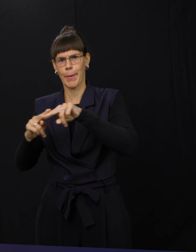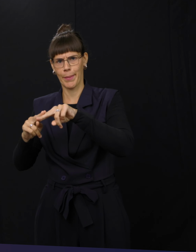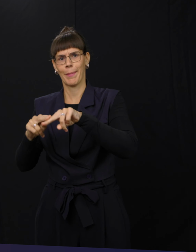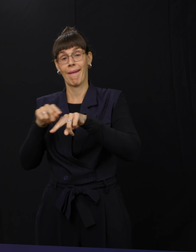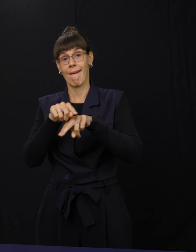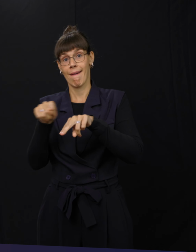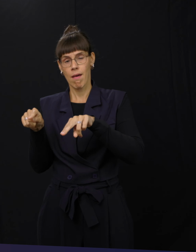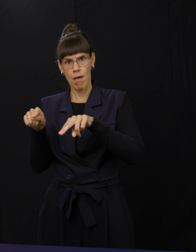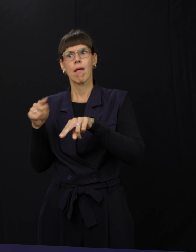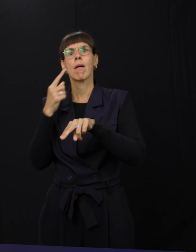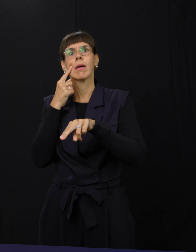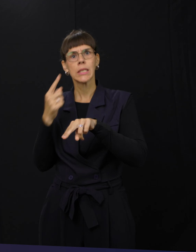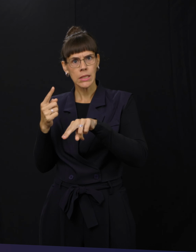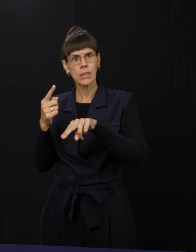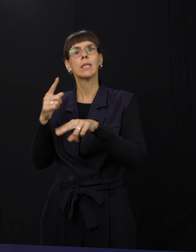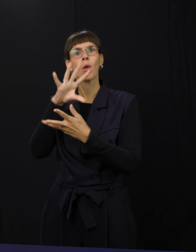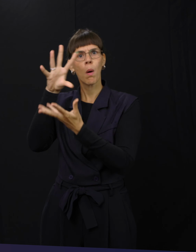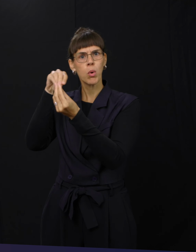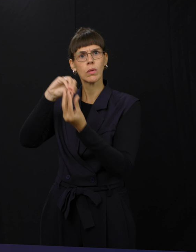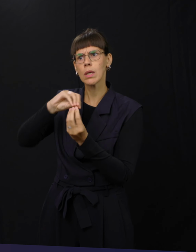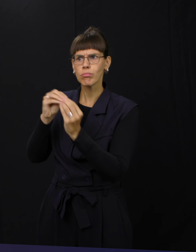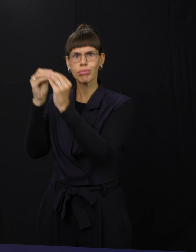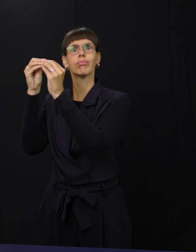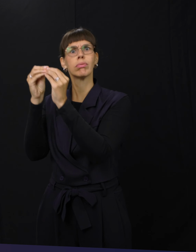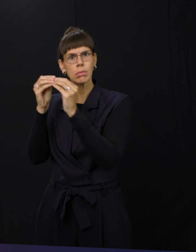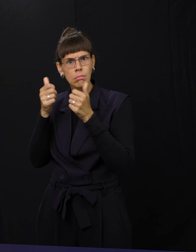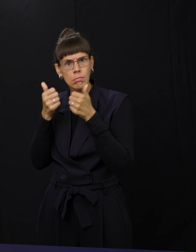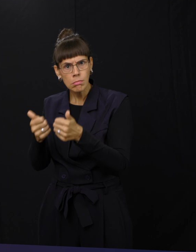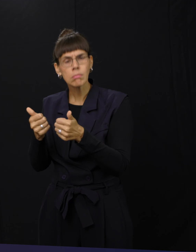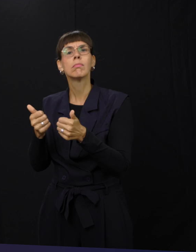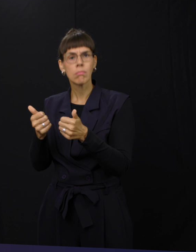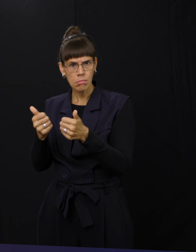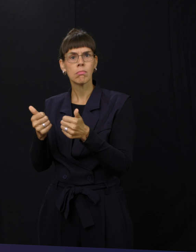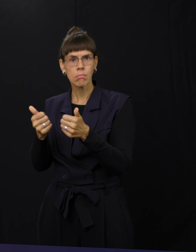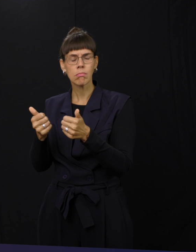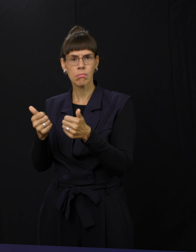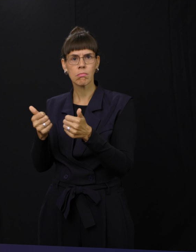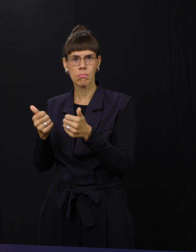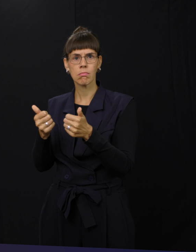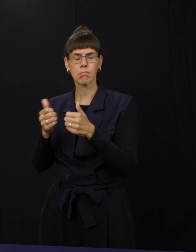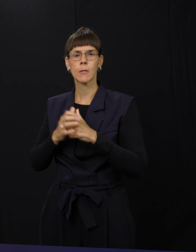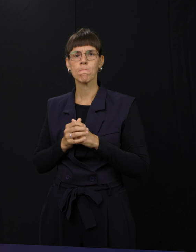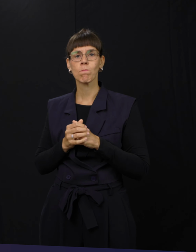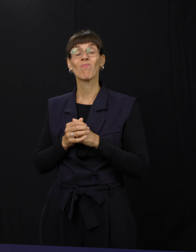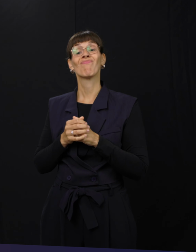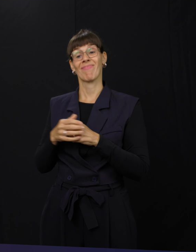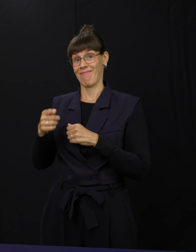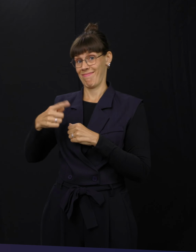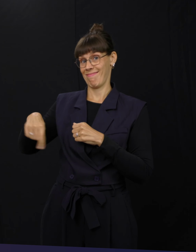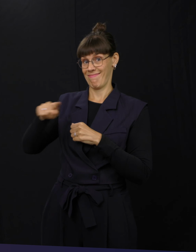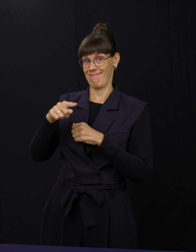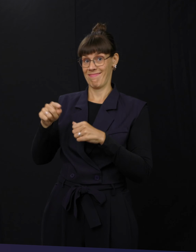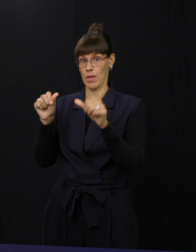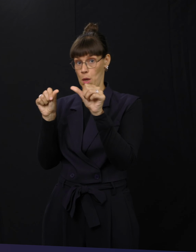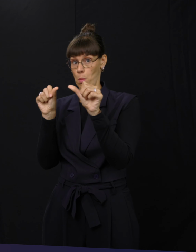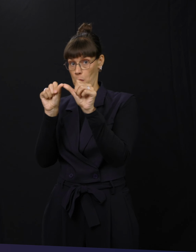protein production was indeed restored. And zebrafish, whereas in our Usher model, did not